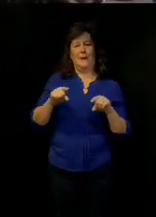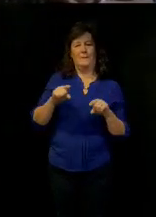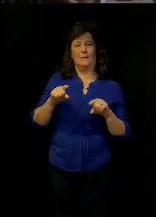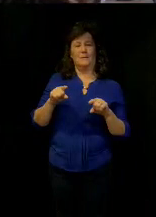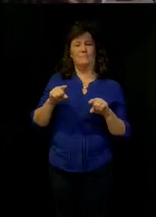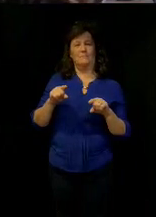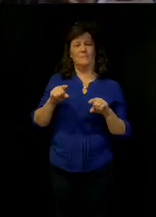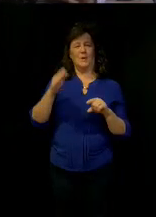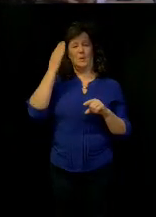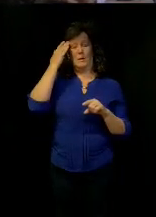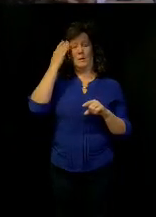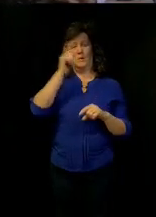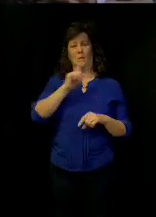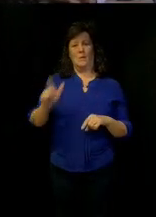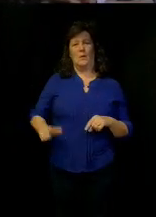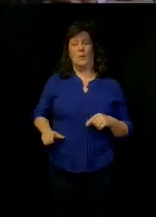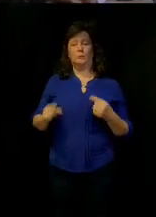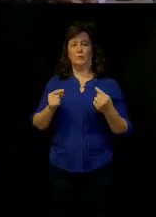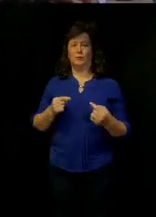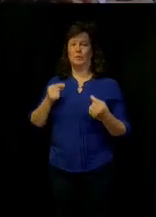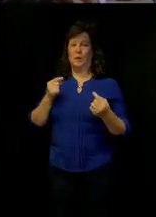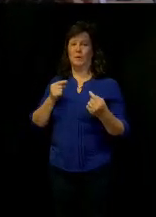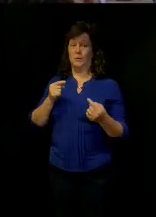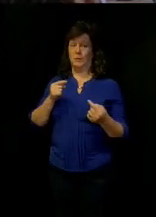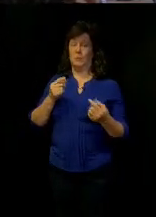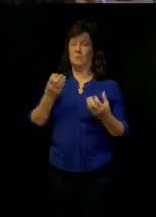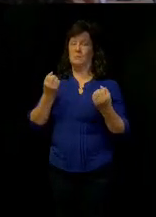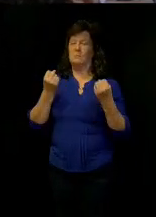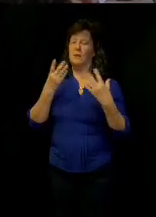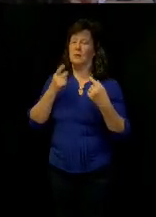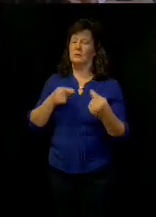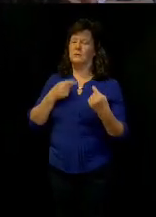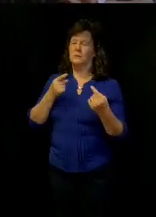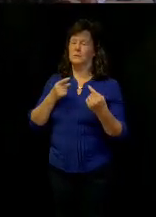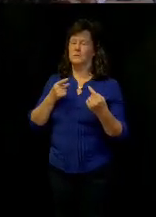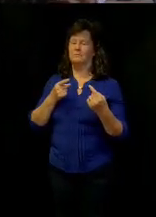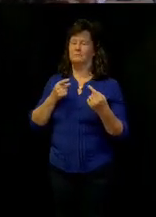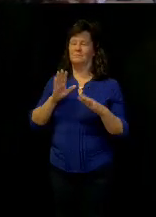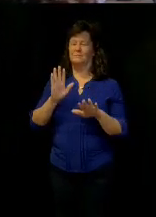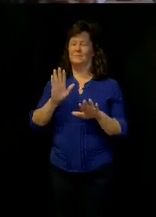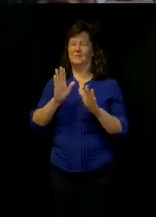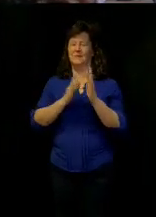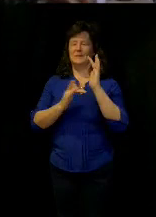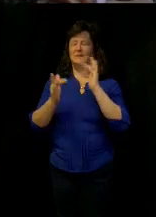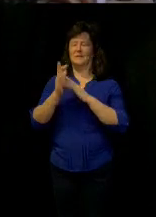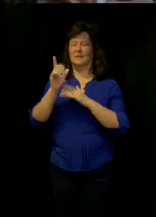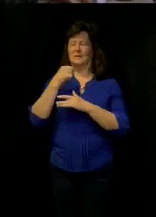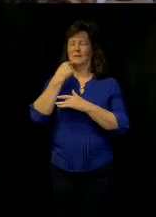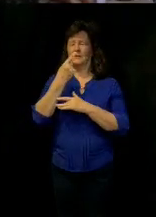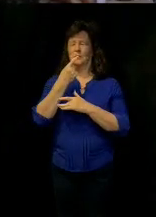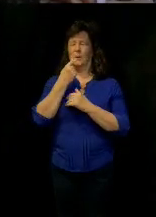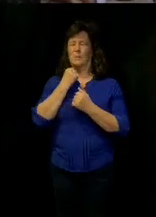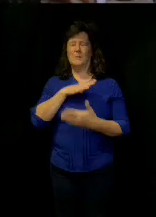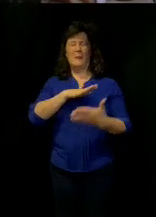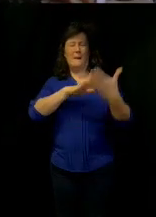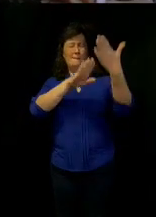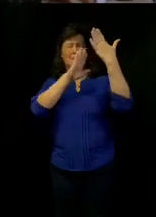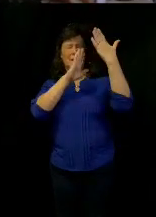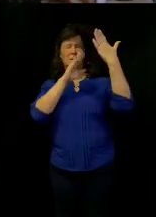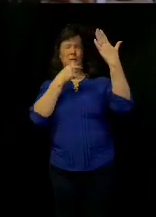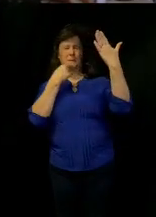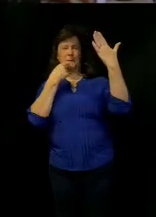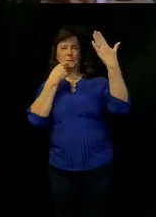know, God, there is struggles. And we don't deny those struggles. Jesus, you told us to face mountains and speak to mountains.